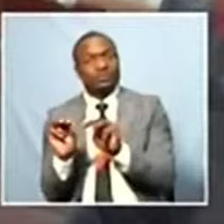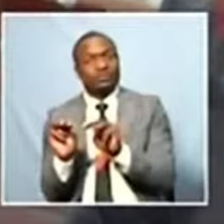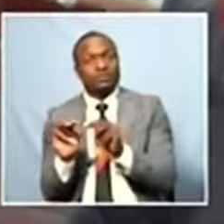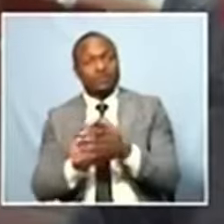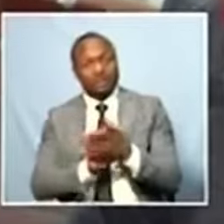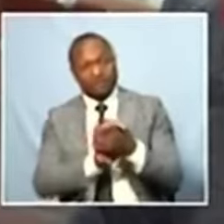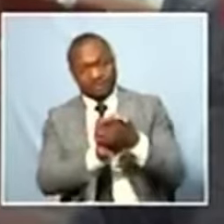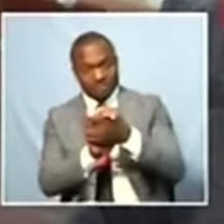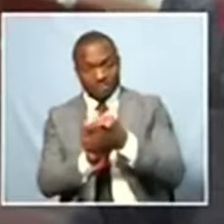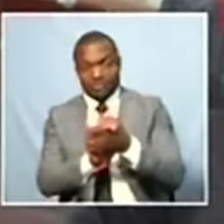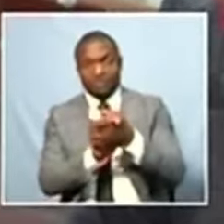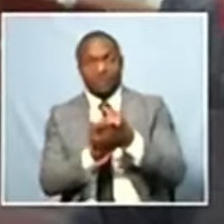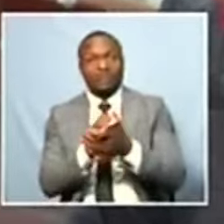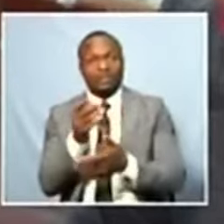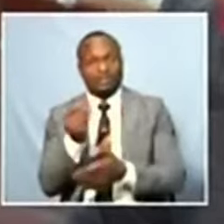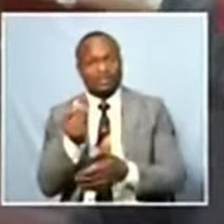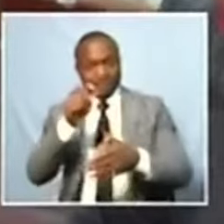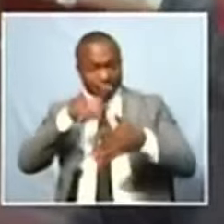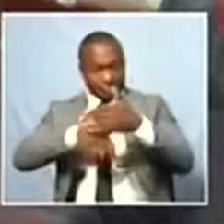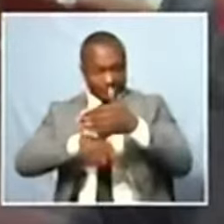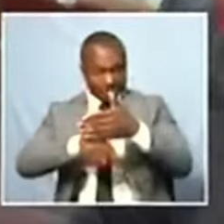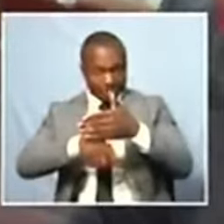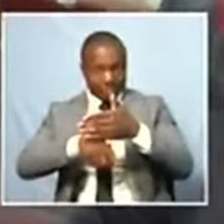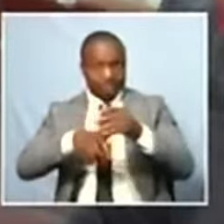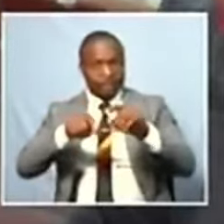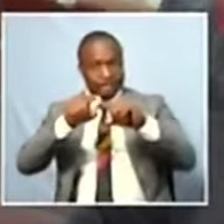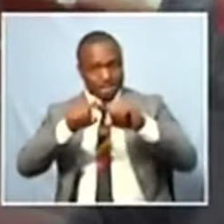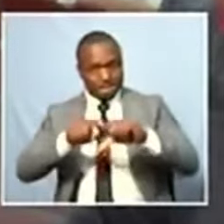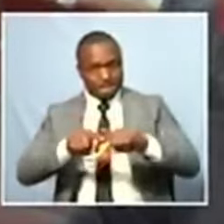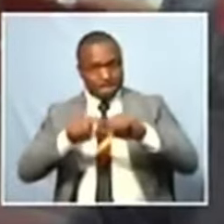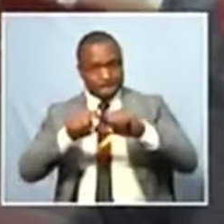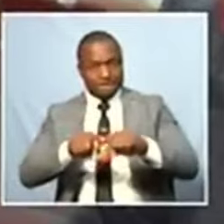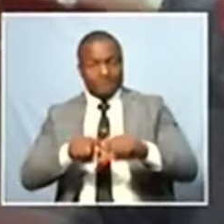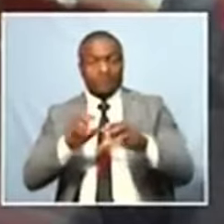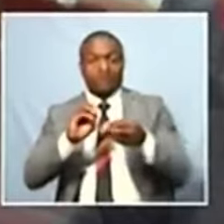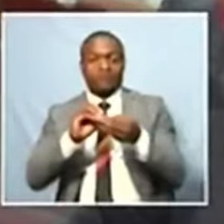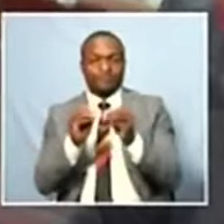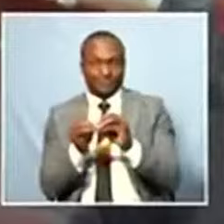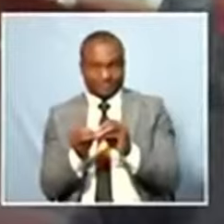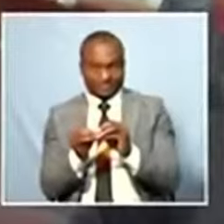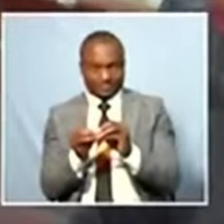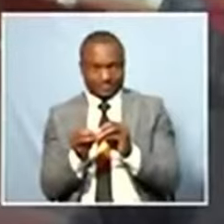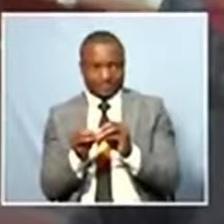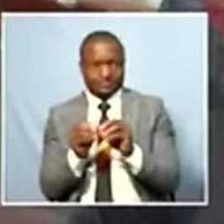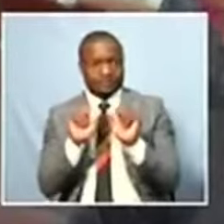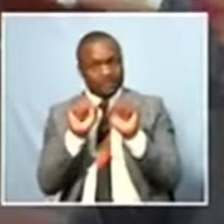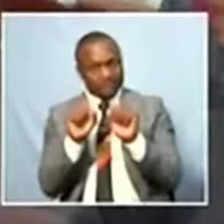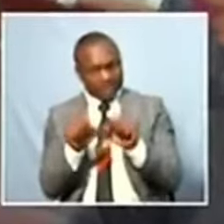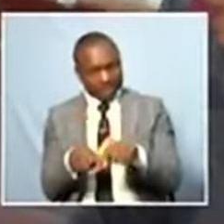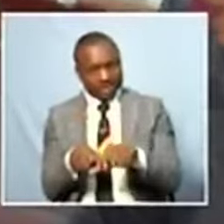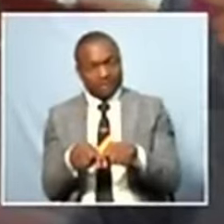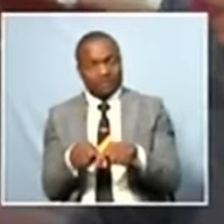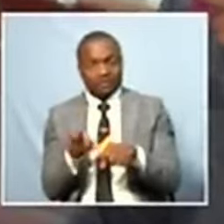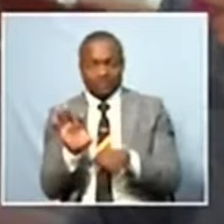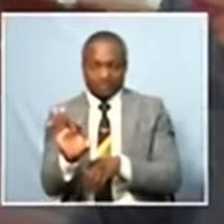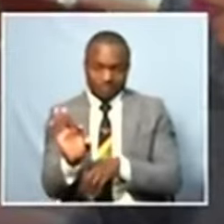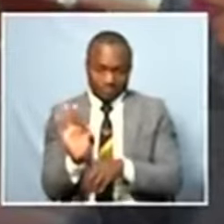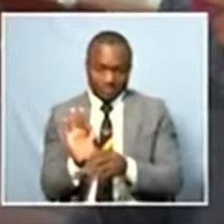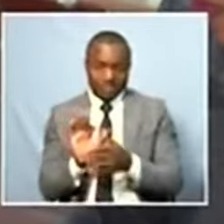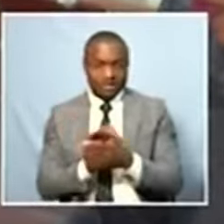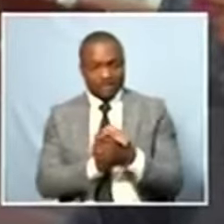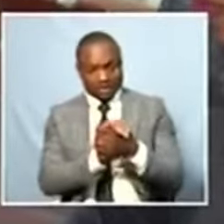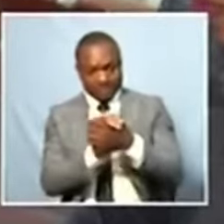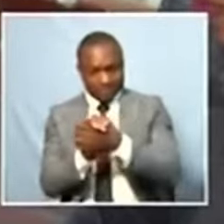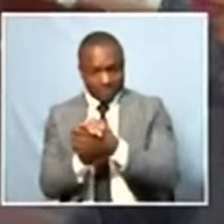corporate income tax or turnover tax depending on the threshold. Let me pick the corporate